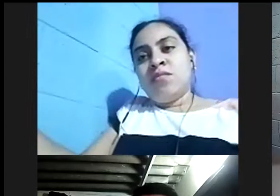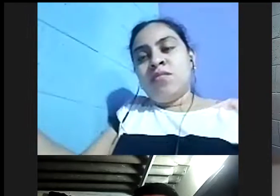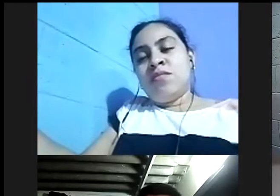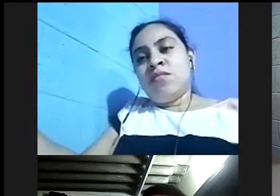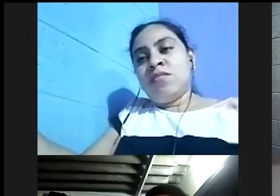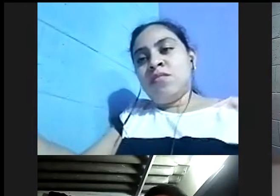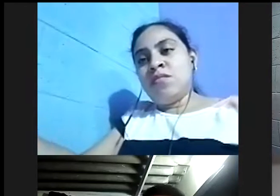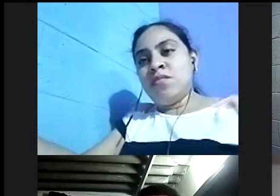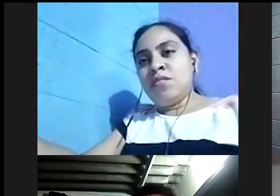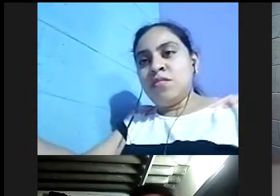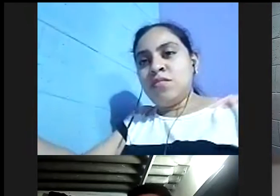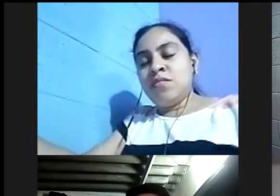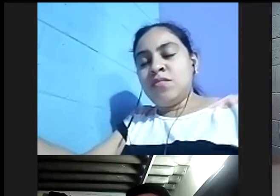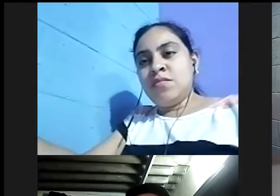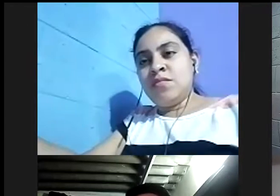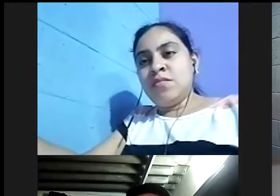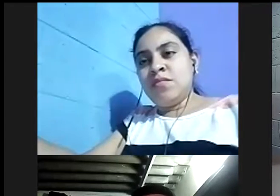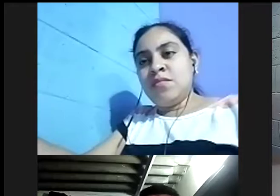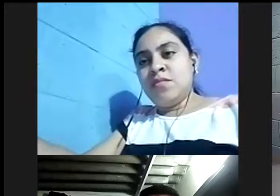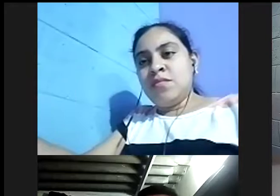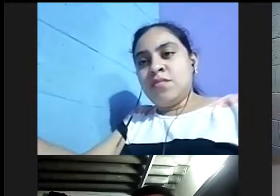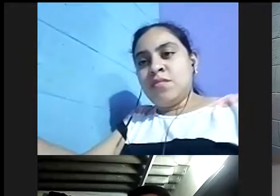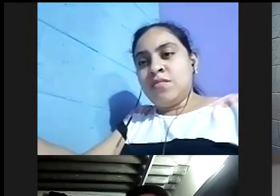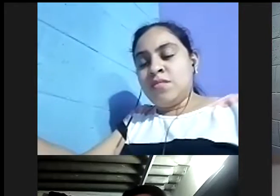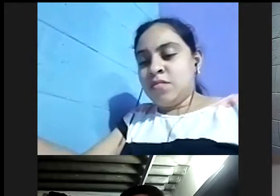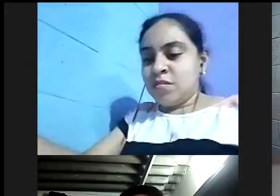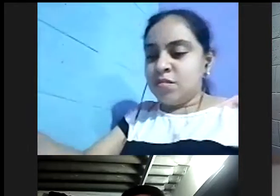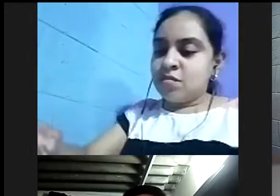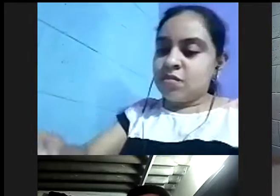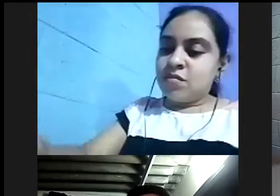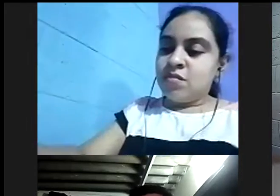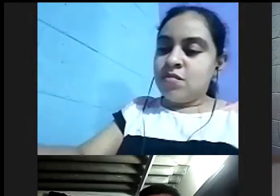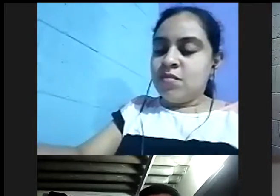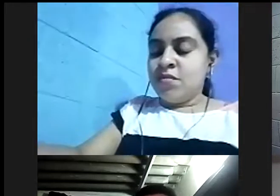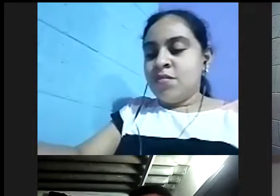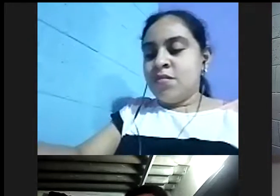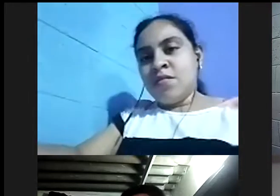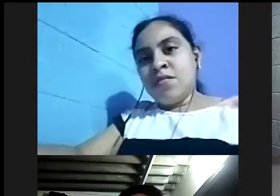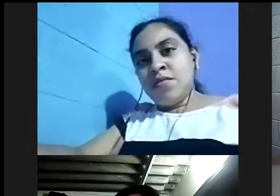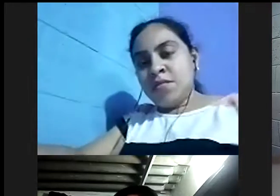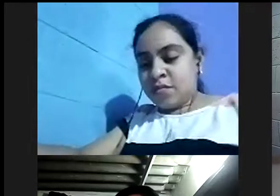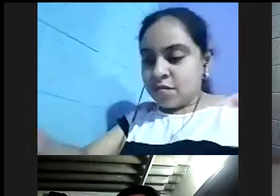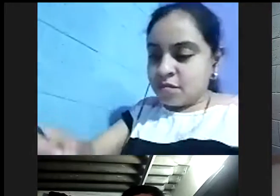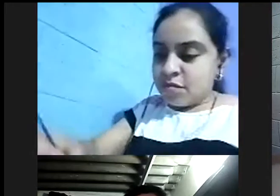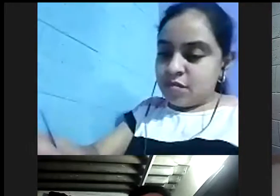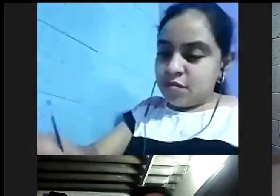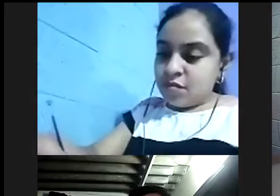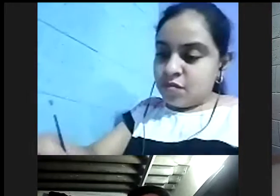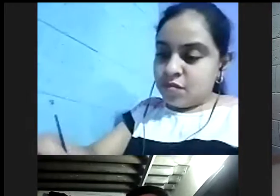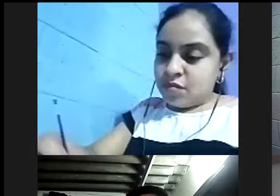studying English. Eliani is studying English. Is. Yes, but when?